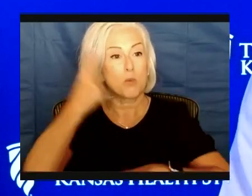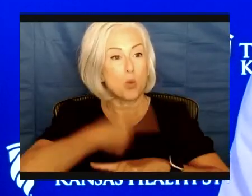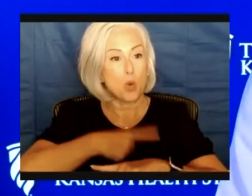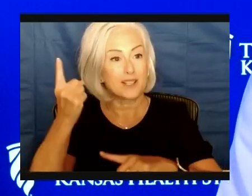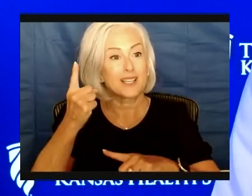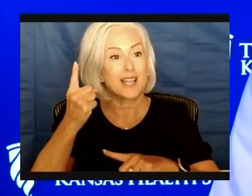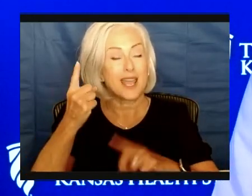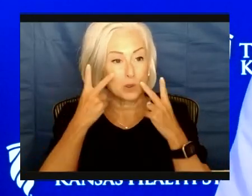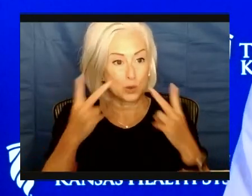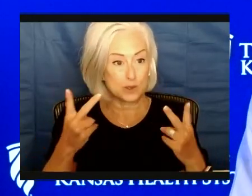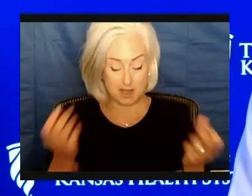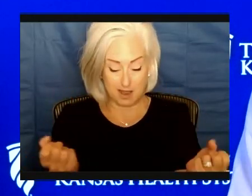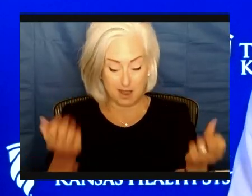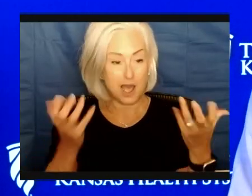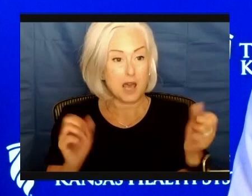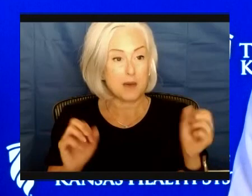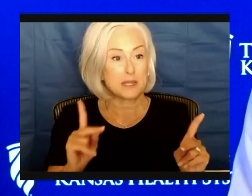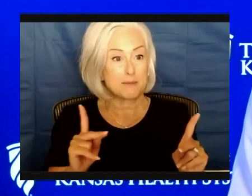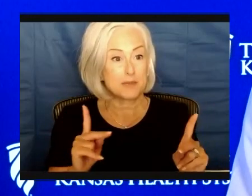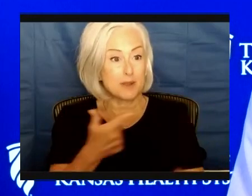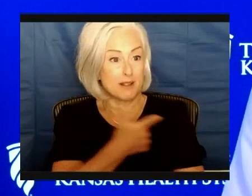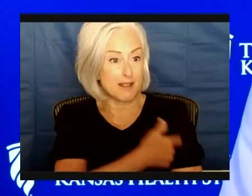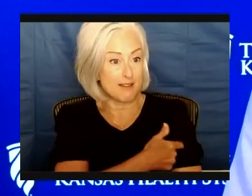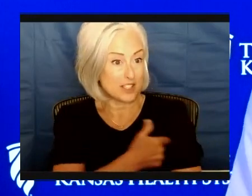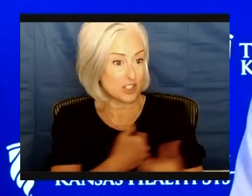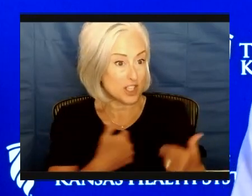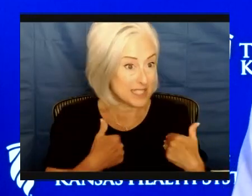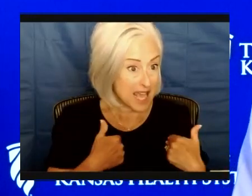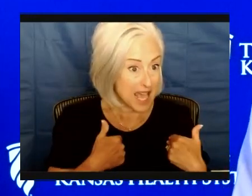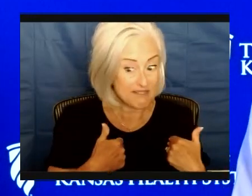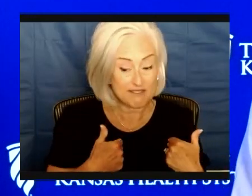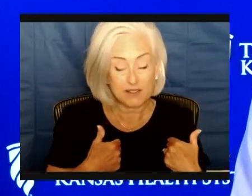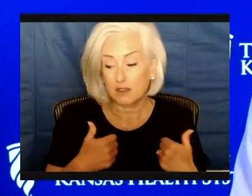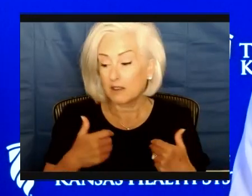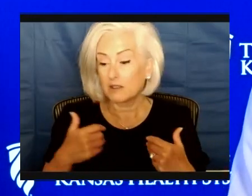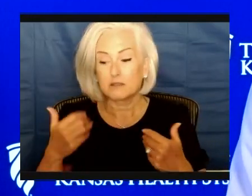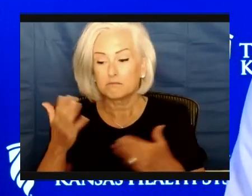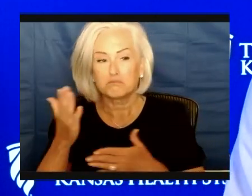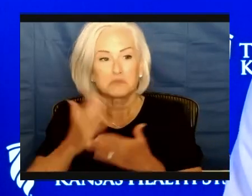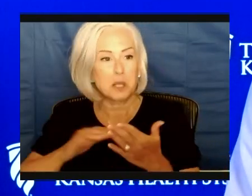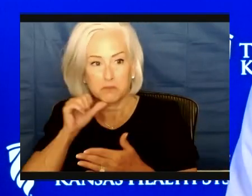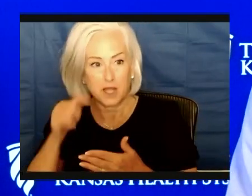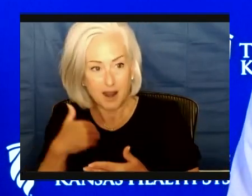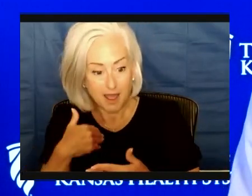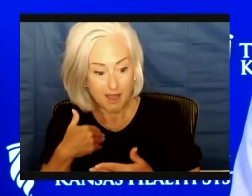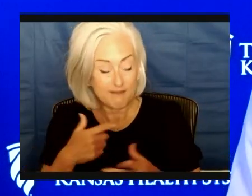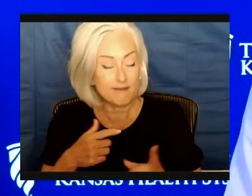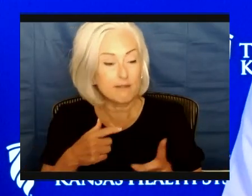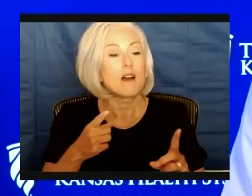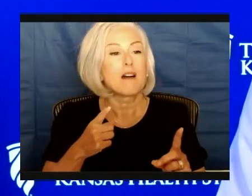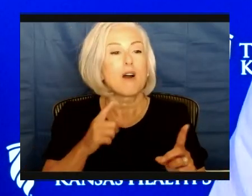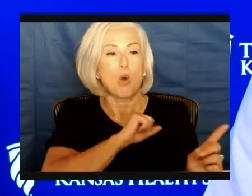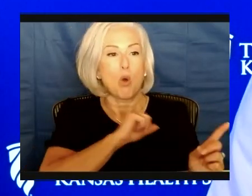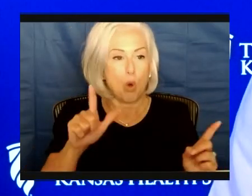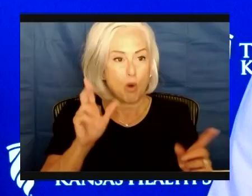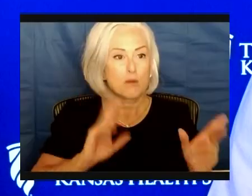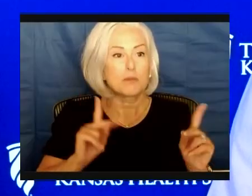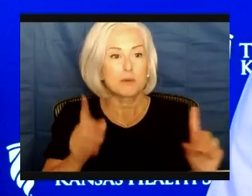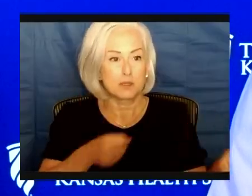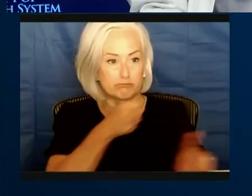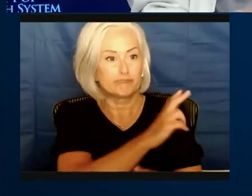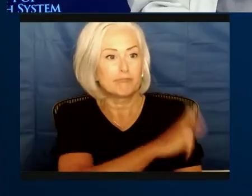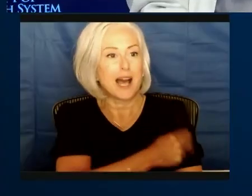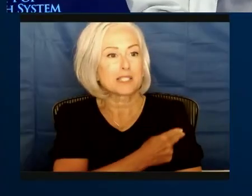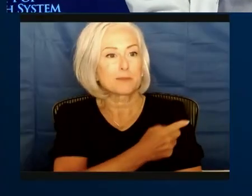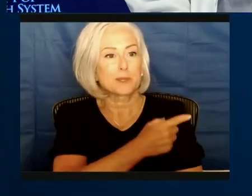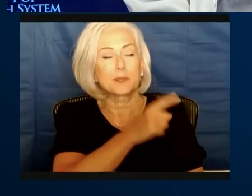with vaccination, and none of our hospitalized patients were actually up to date with vaccination. So yeah, I think that is all that makes such a difference. Then I